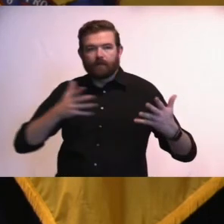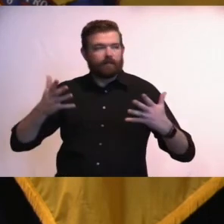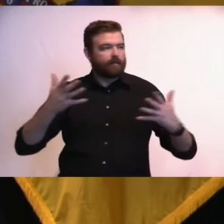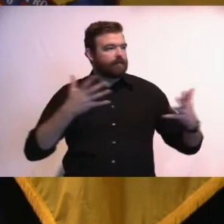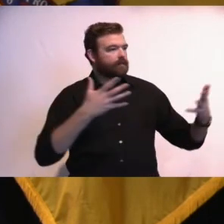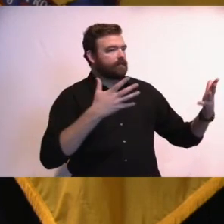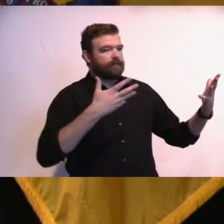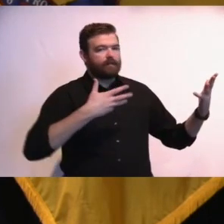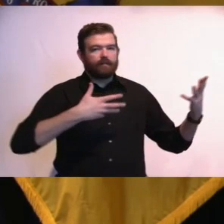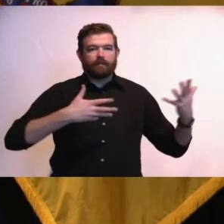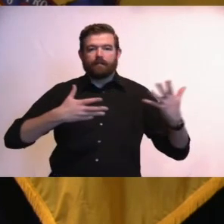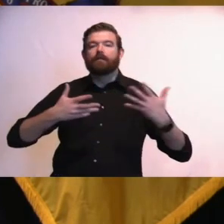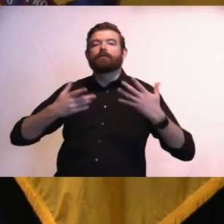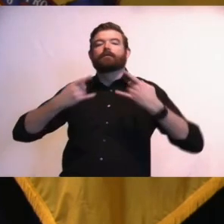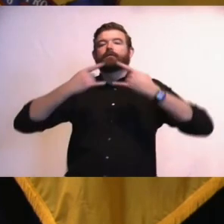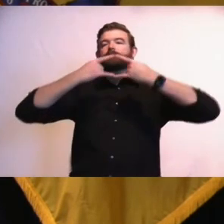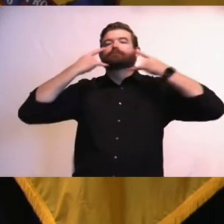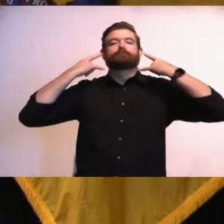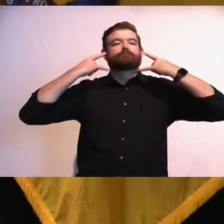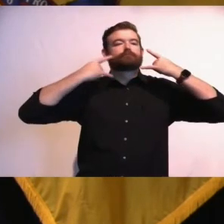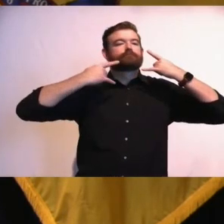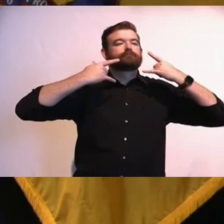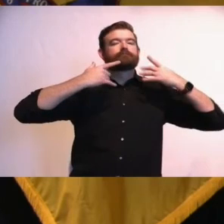potential and defense.